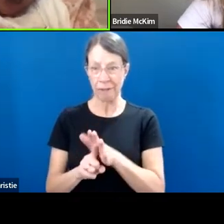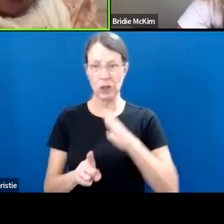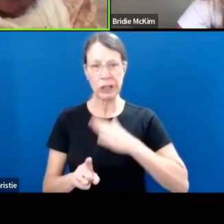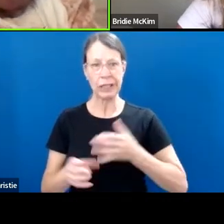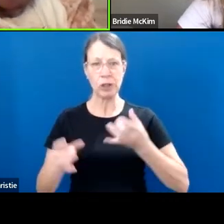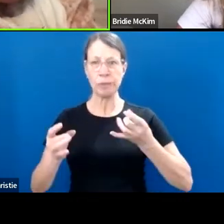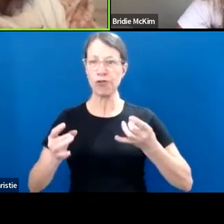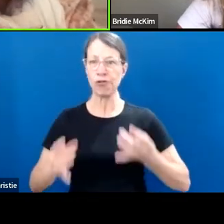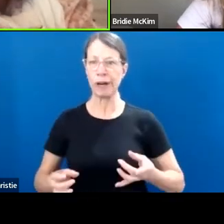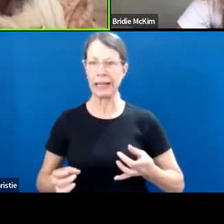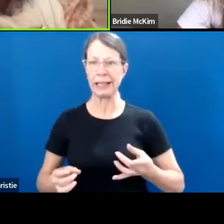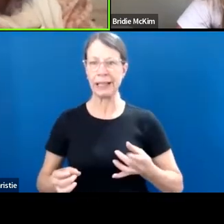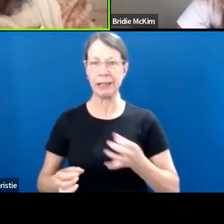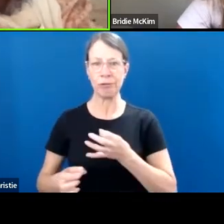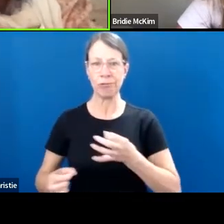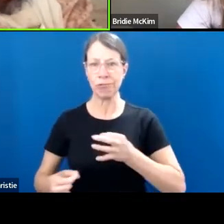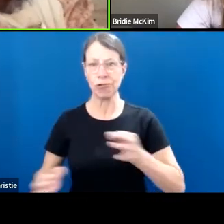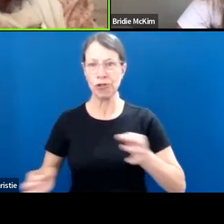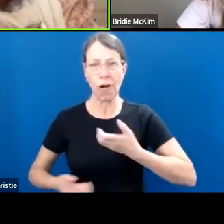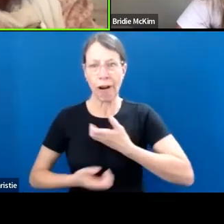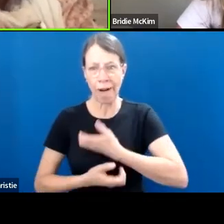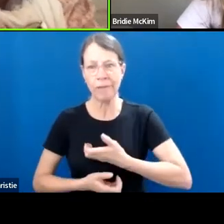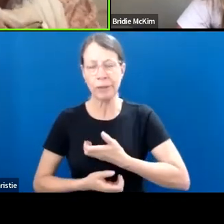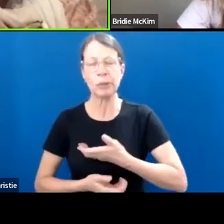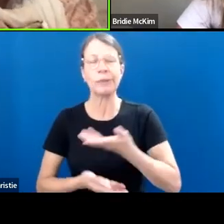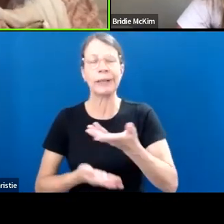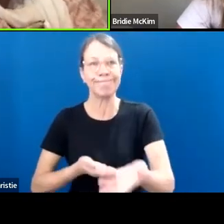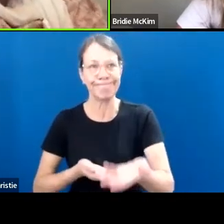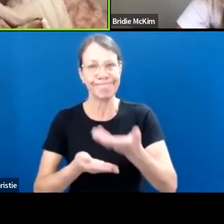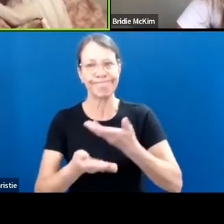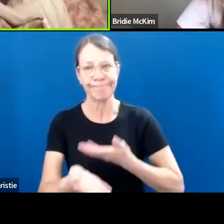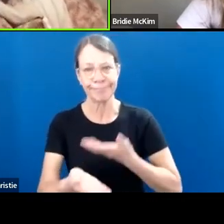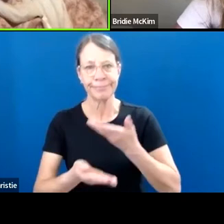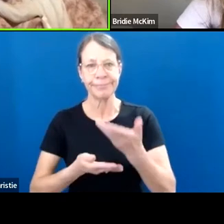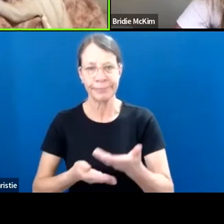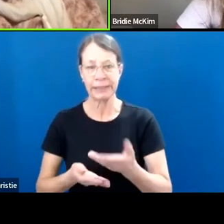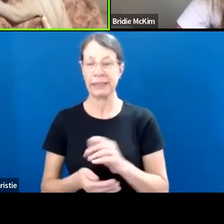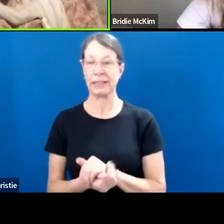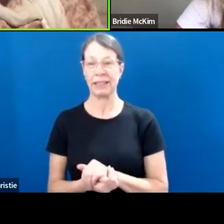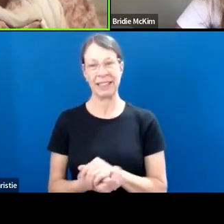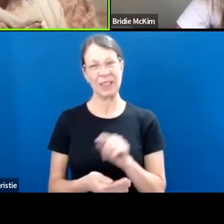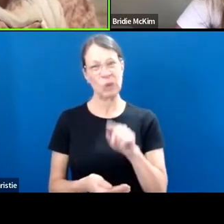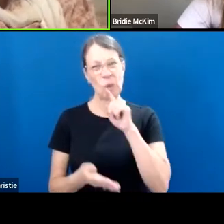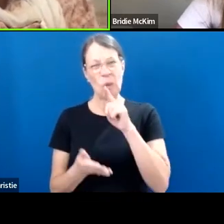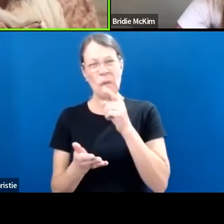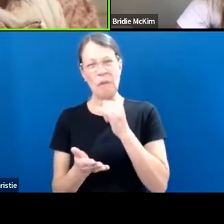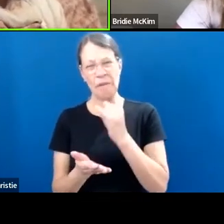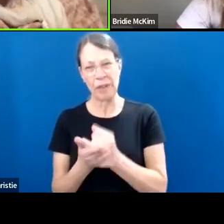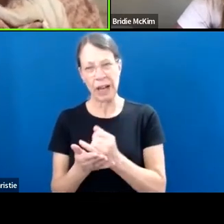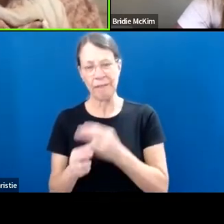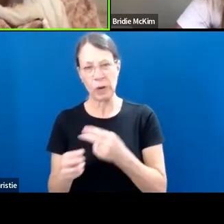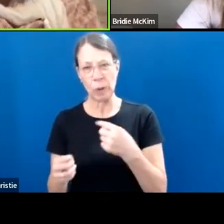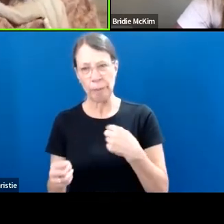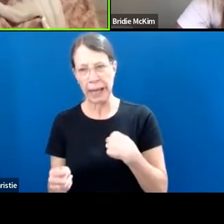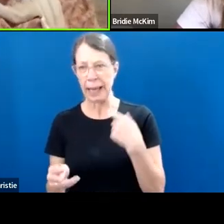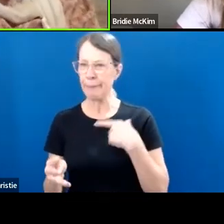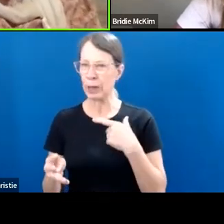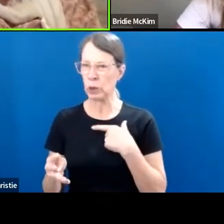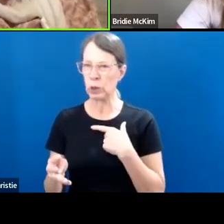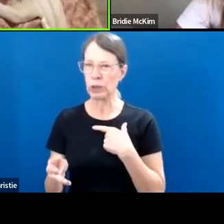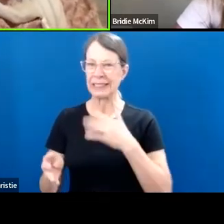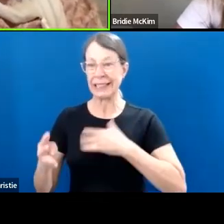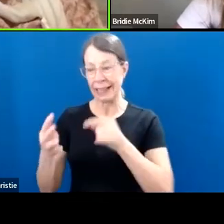really uncomfortable conversations about, this is not going to work for me, and this is not